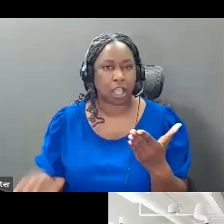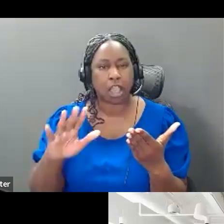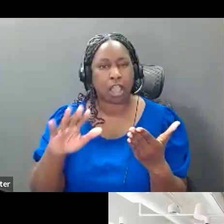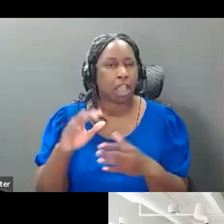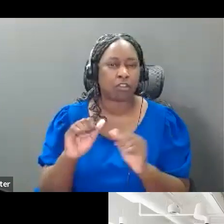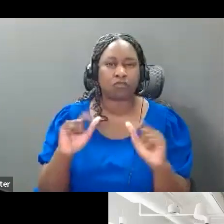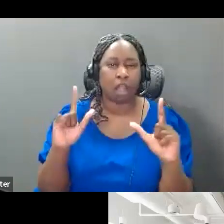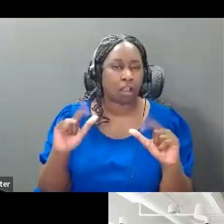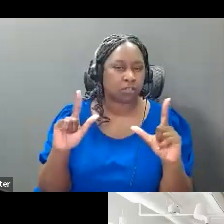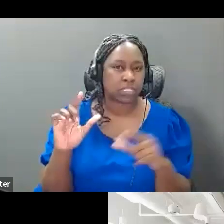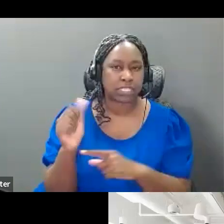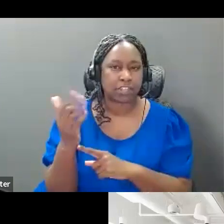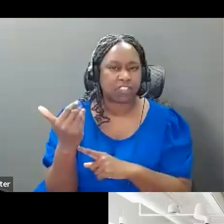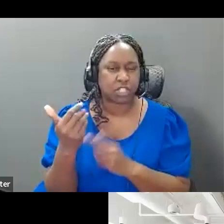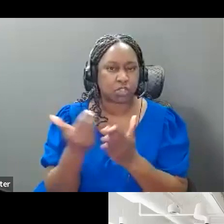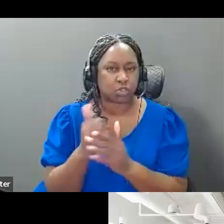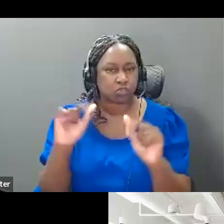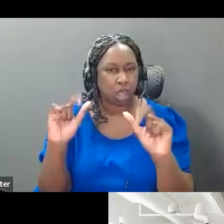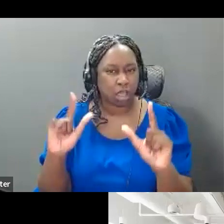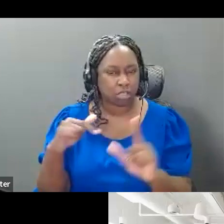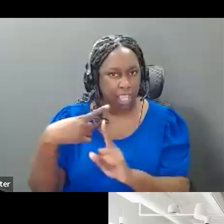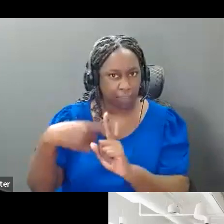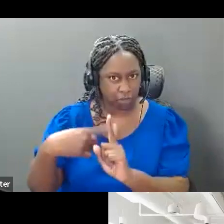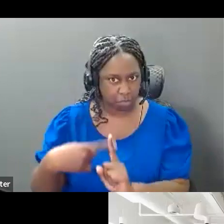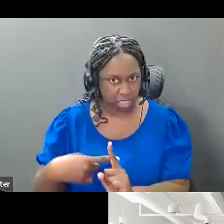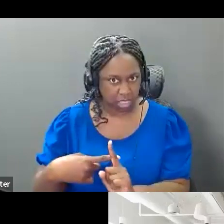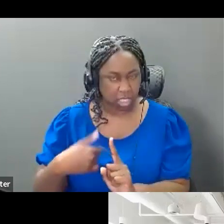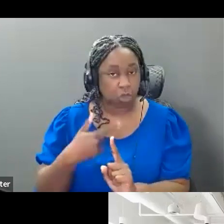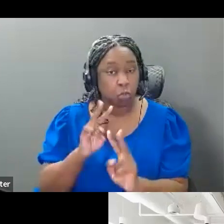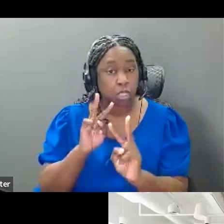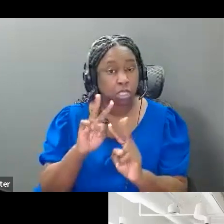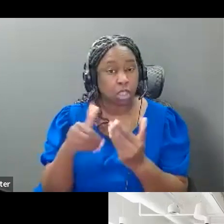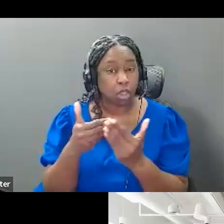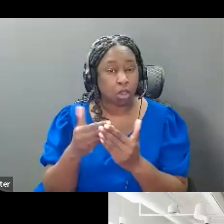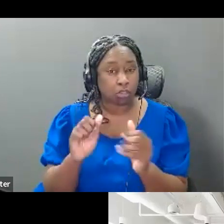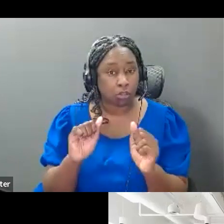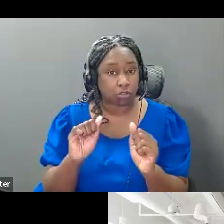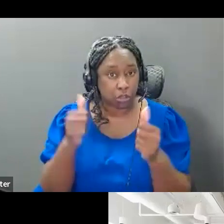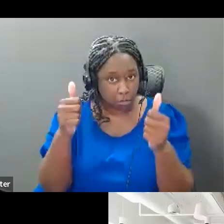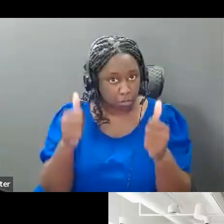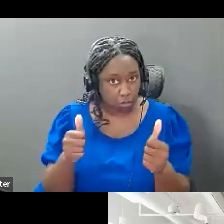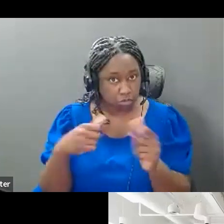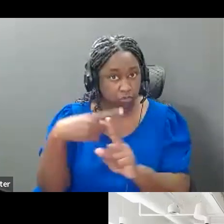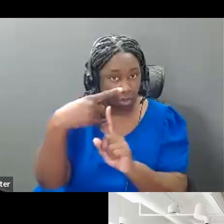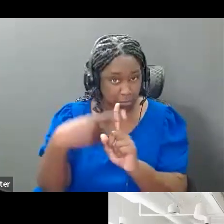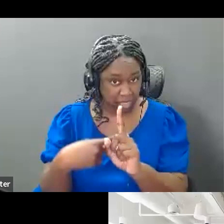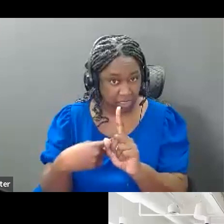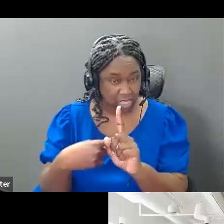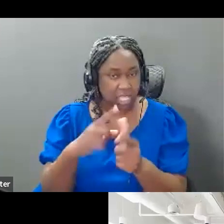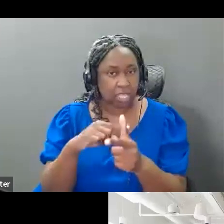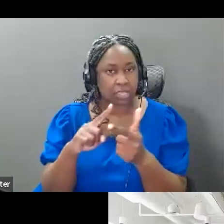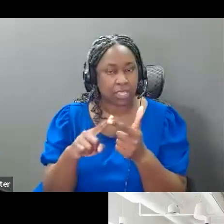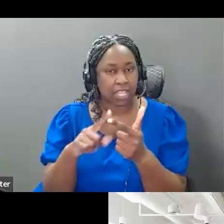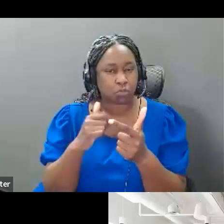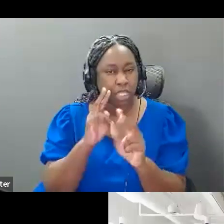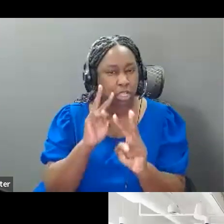website, and we do like 10 to 15 new blogs per month. And so when we look at like all of those posts over a month, we can then go through and like look at